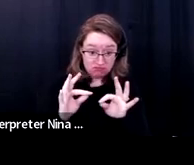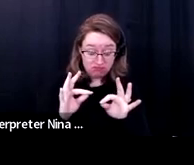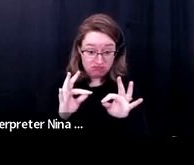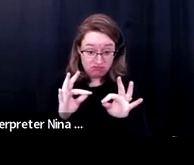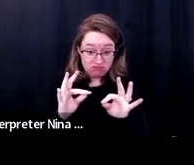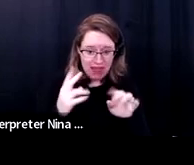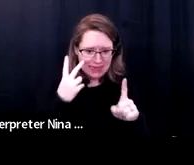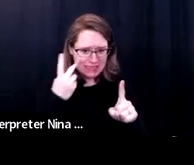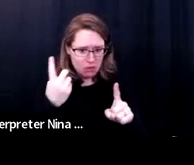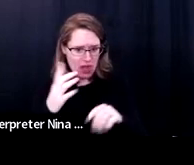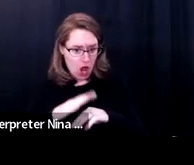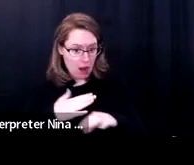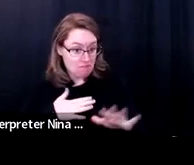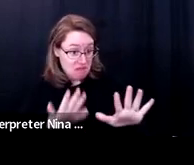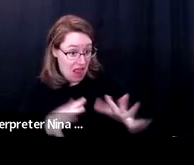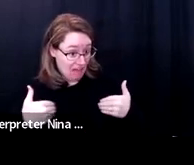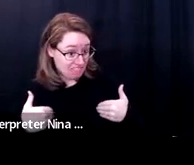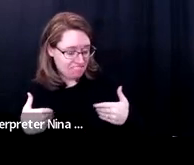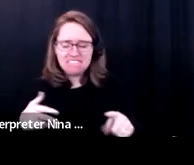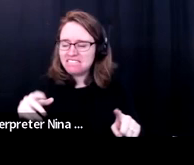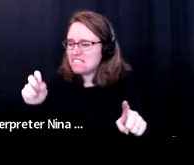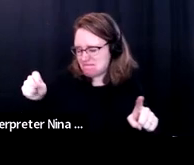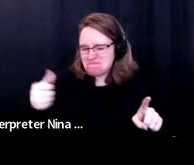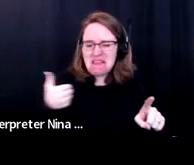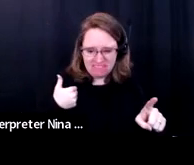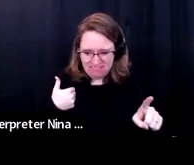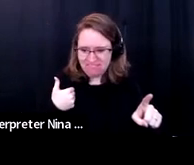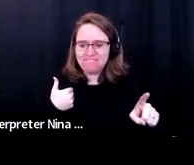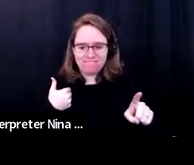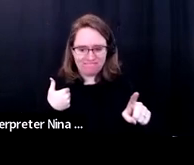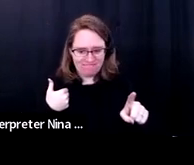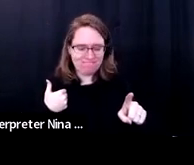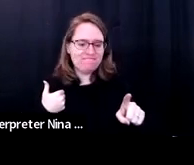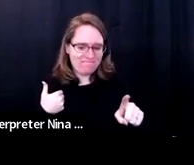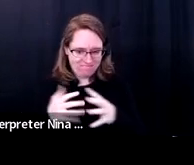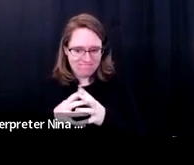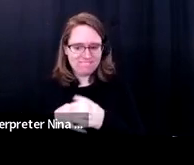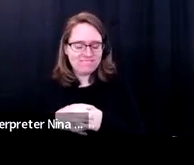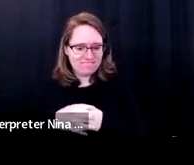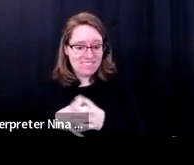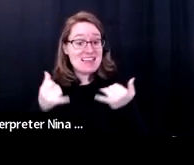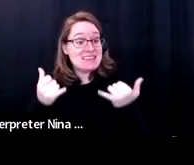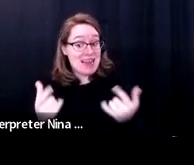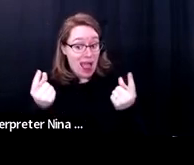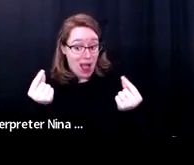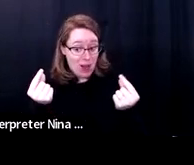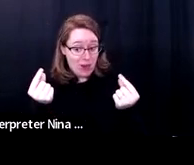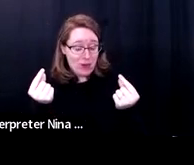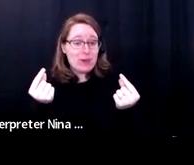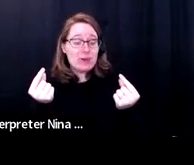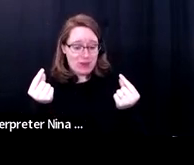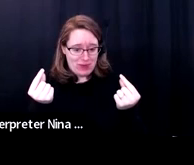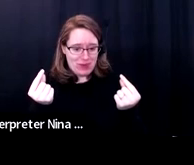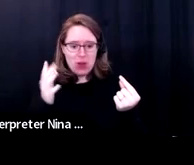screen, but I can't tell. You have it too then? Yes. Yep. It looks like we've got everybody's. What we're going to do now is do